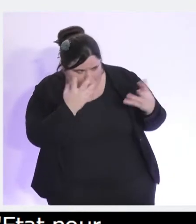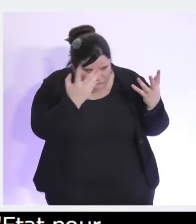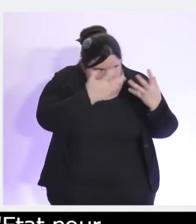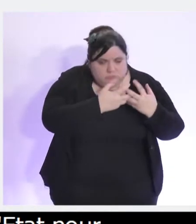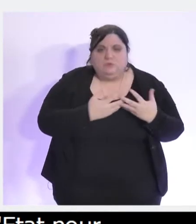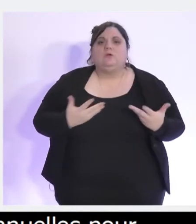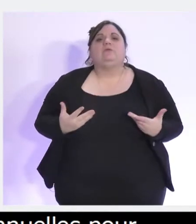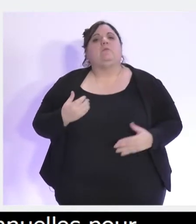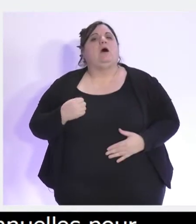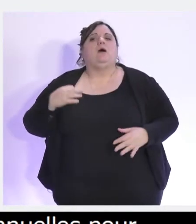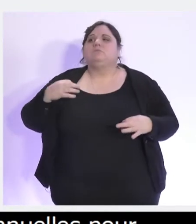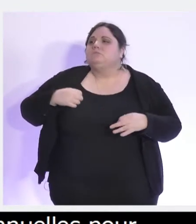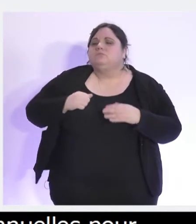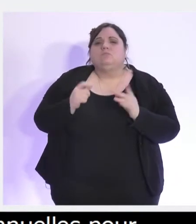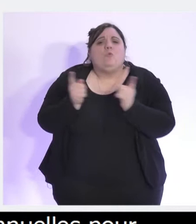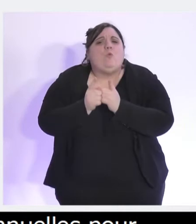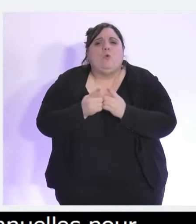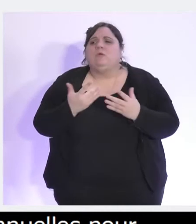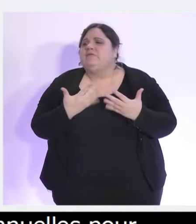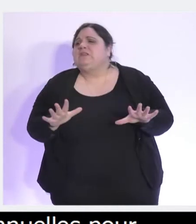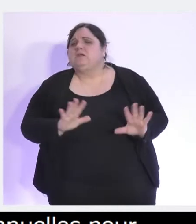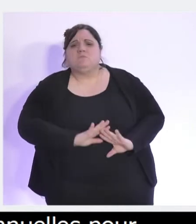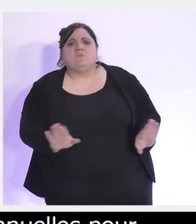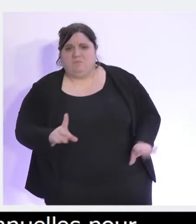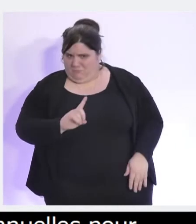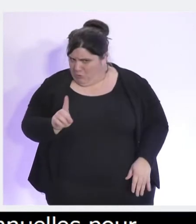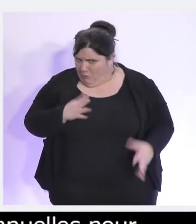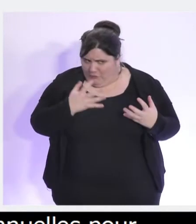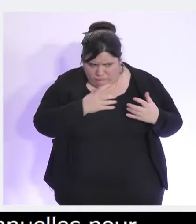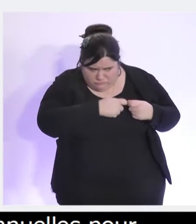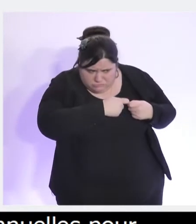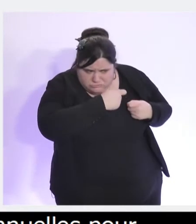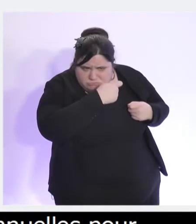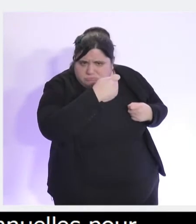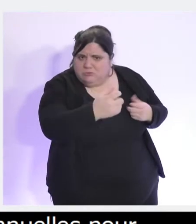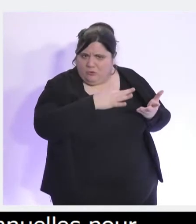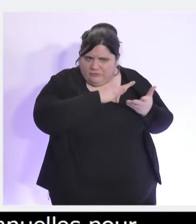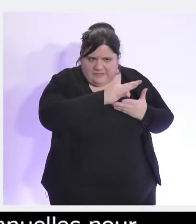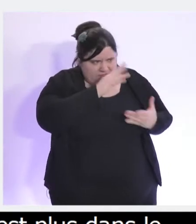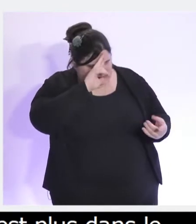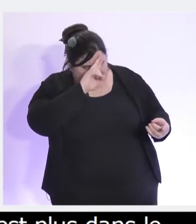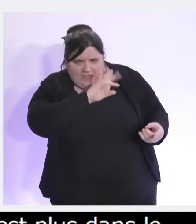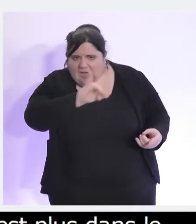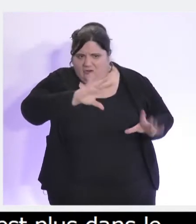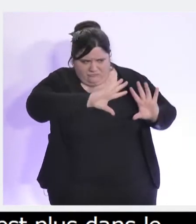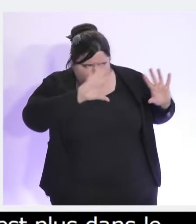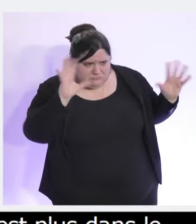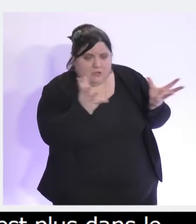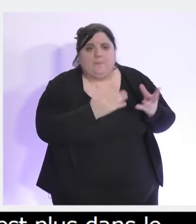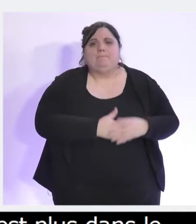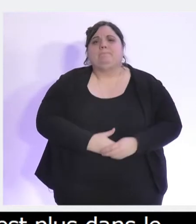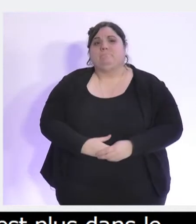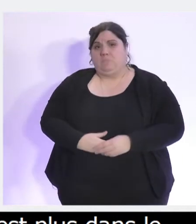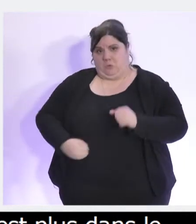one shot. It's really about setting up an inclusive HR policy, and so we've set an objective.